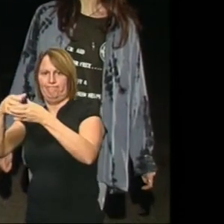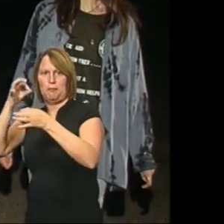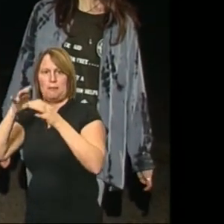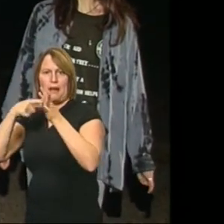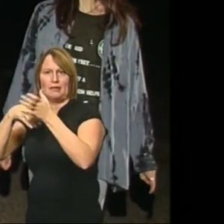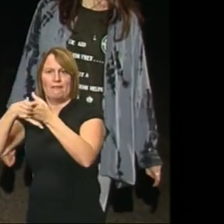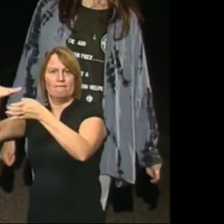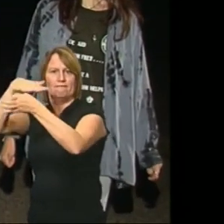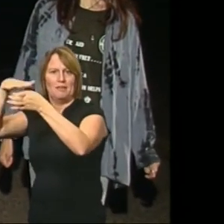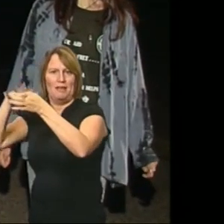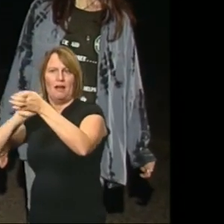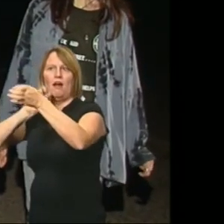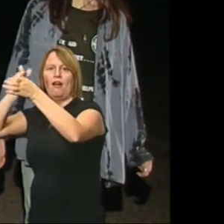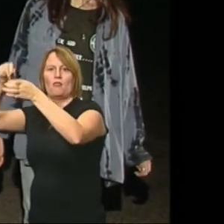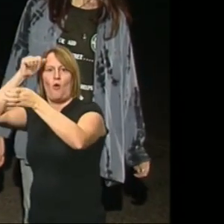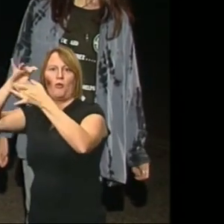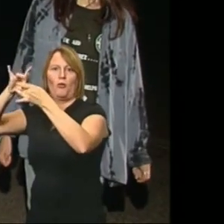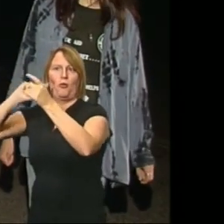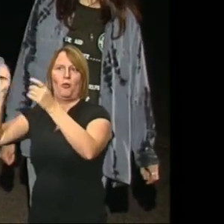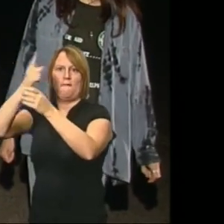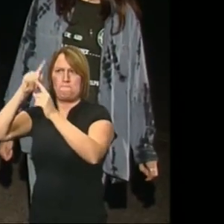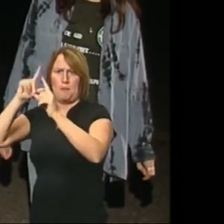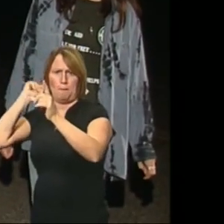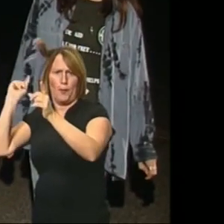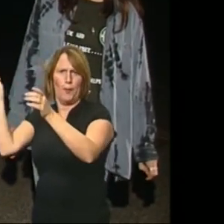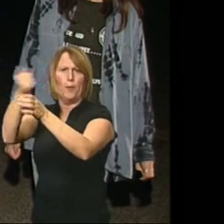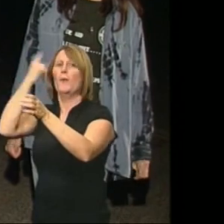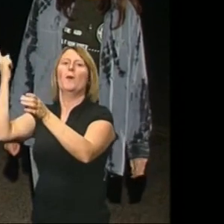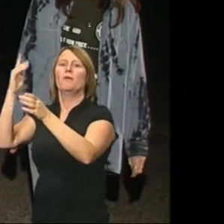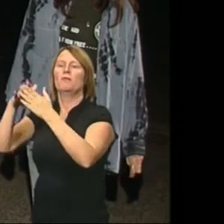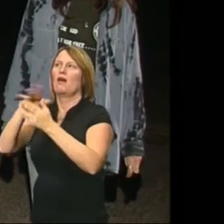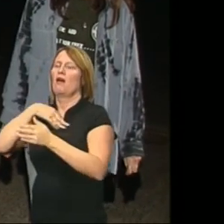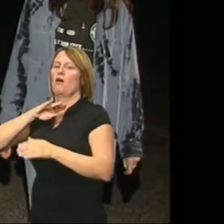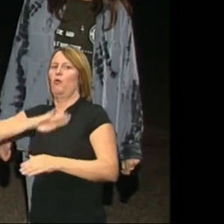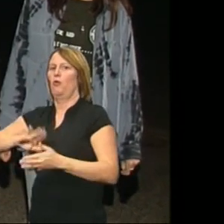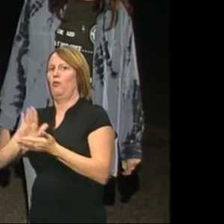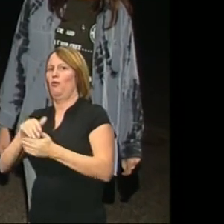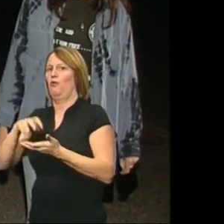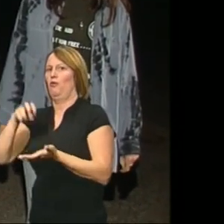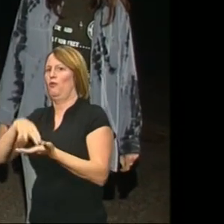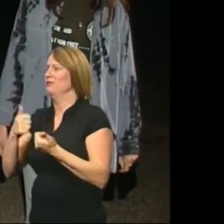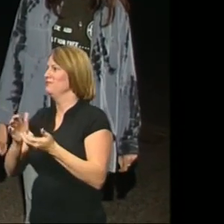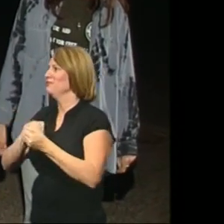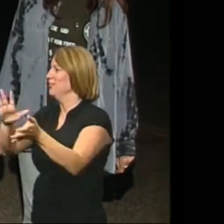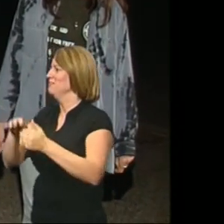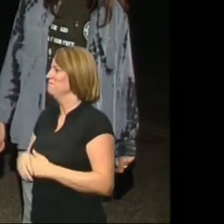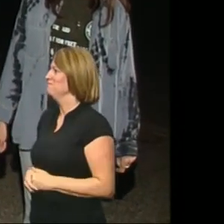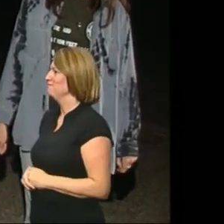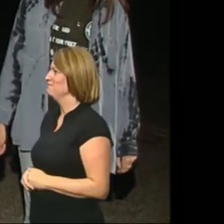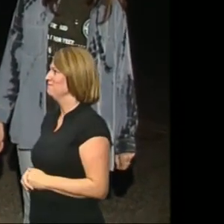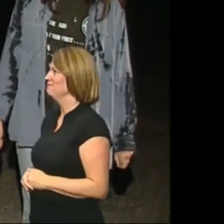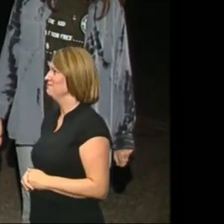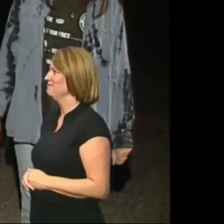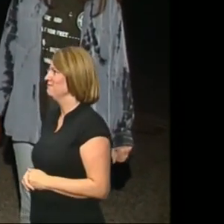from. So she was travelling at good speed, at good height, in the right direction. It's got to be a good result as far as we're